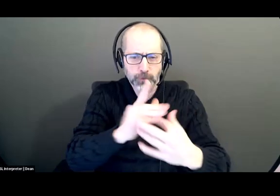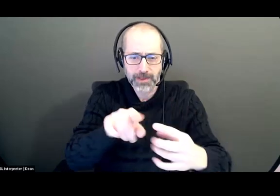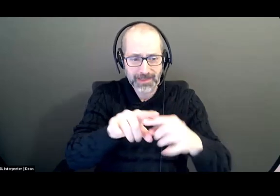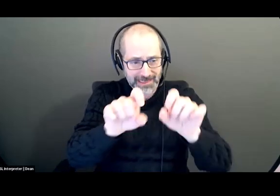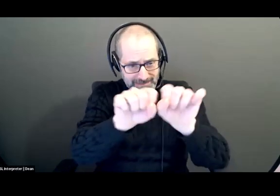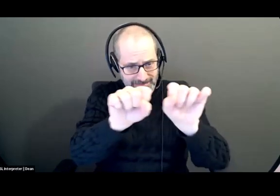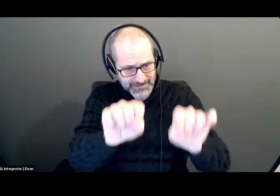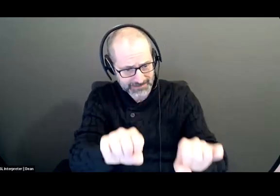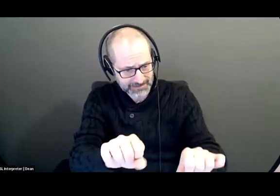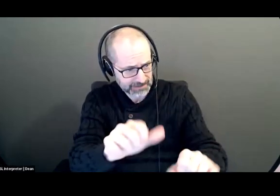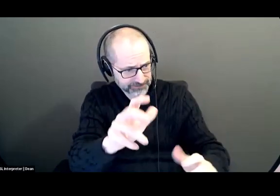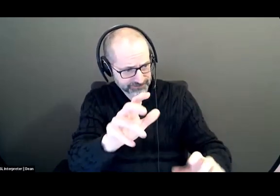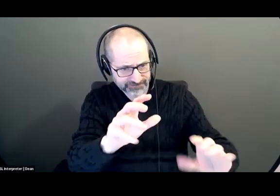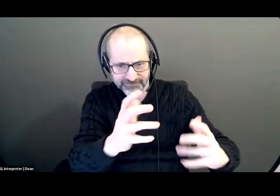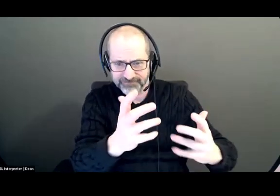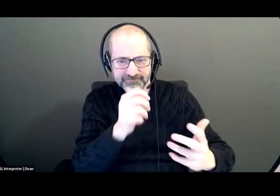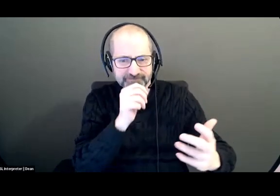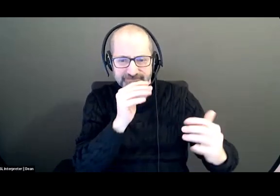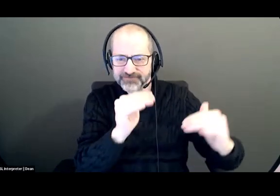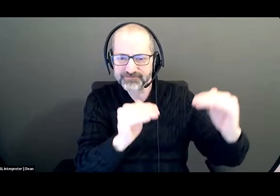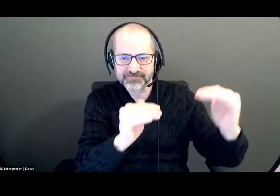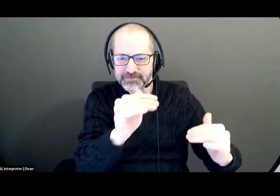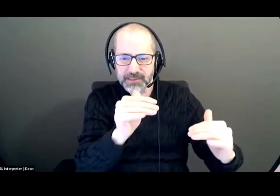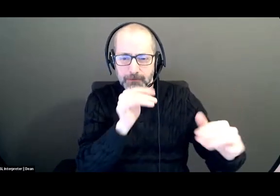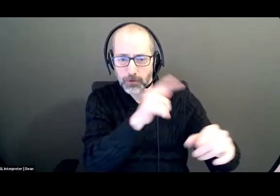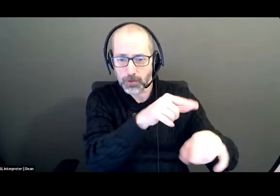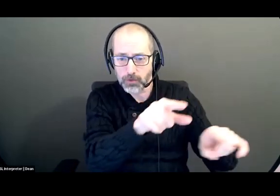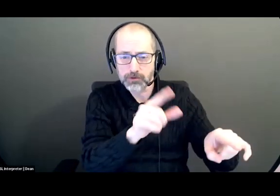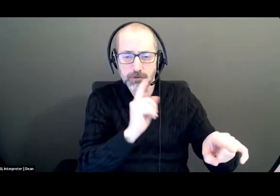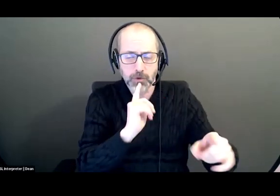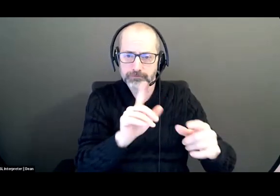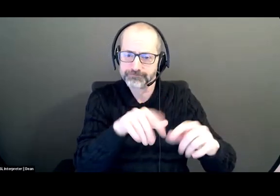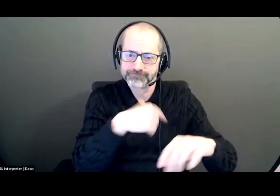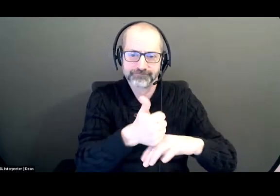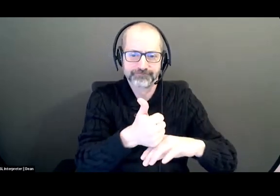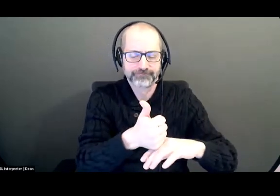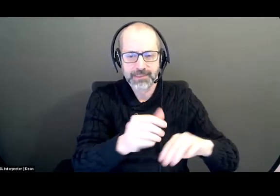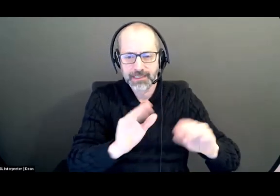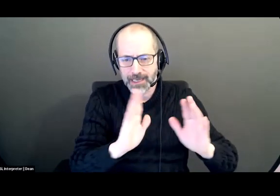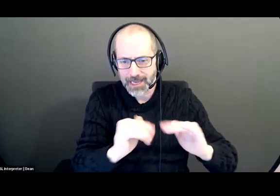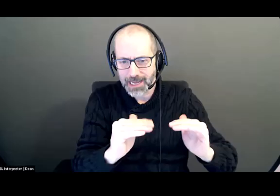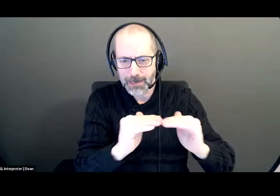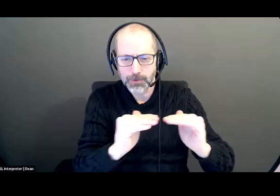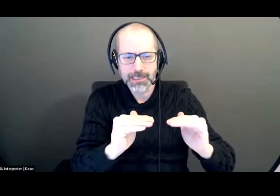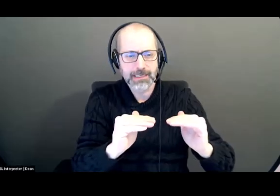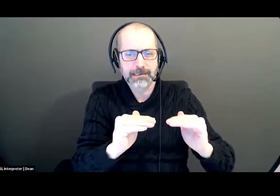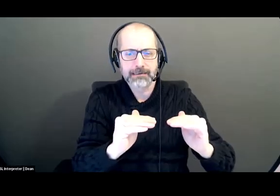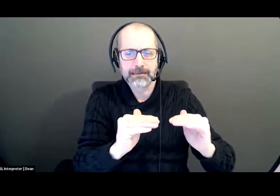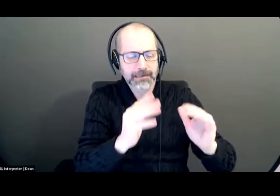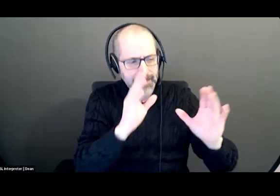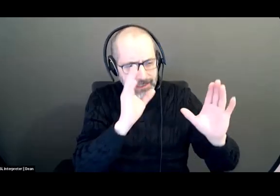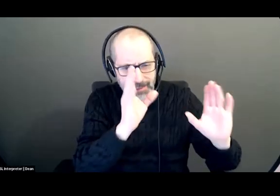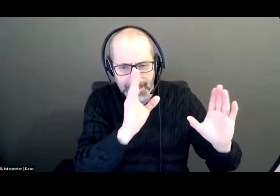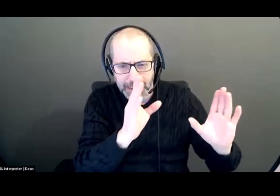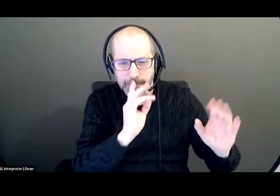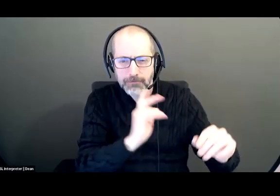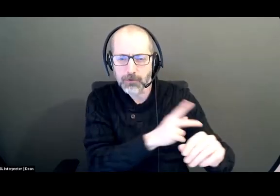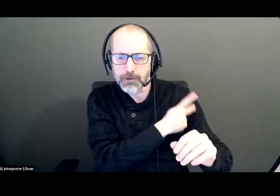operates in systems and why we need to keep looking inward. I think a few things you said that will stay with me